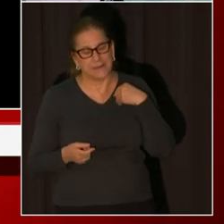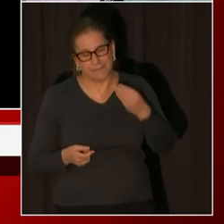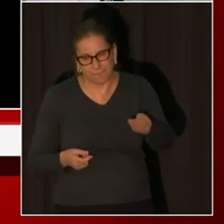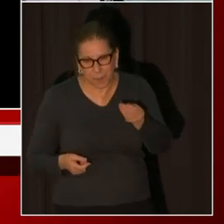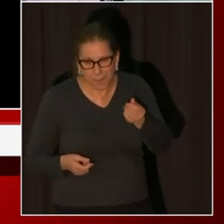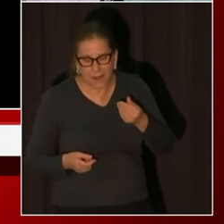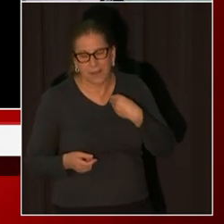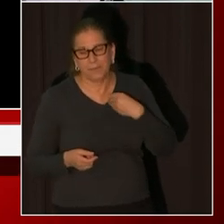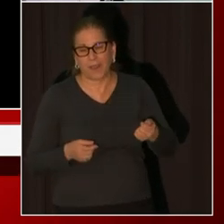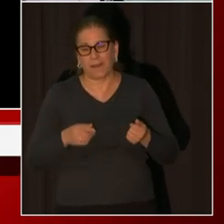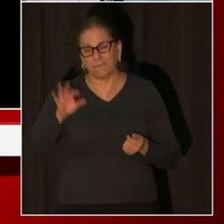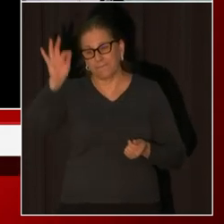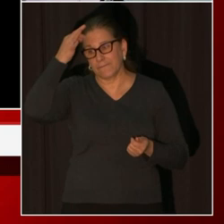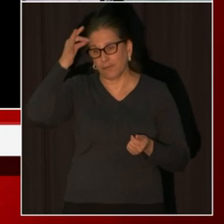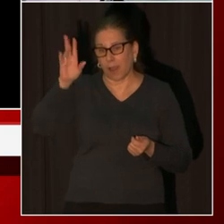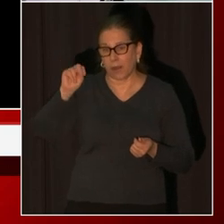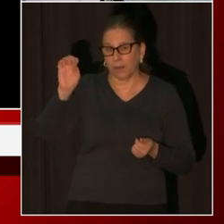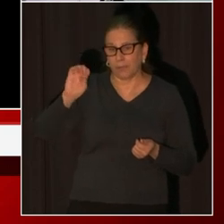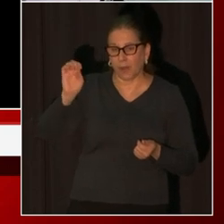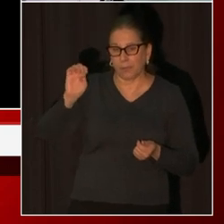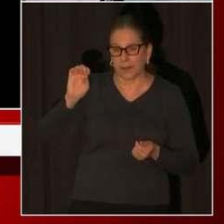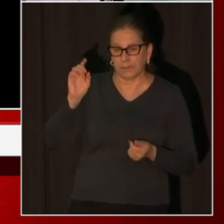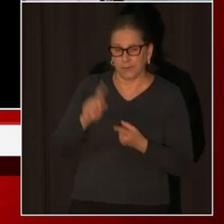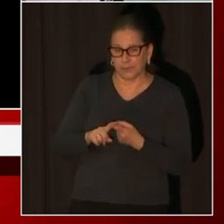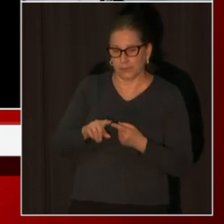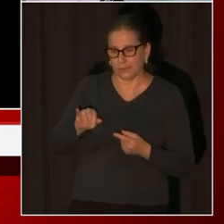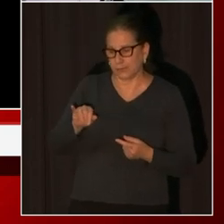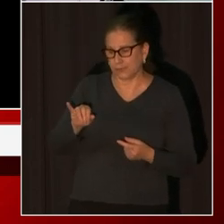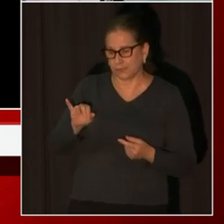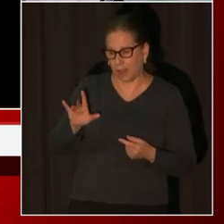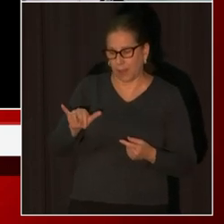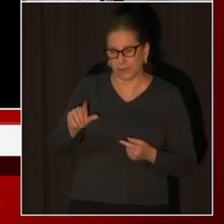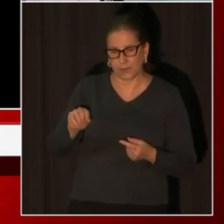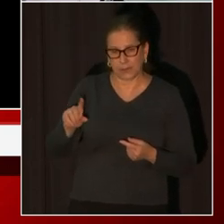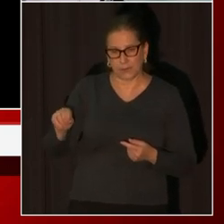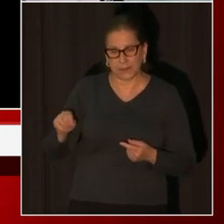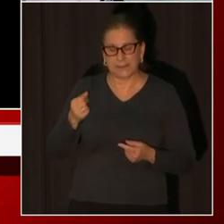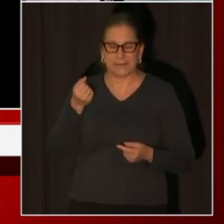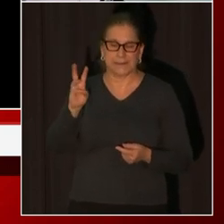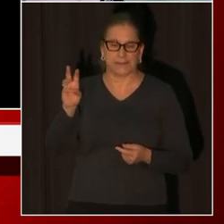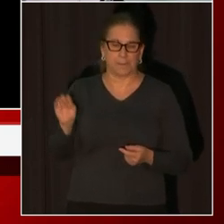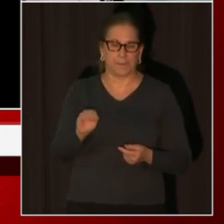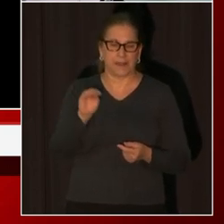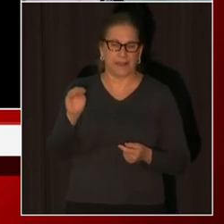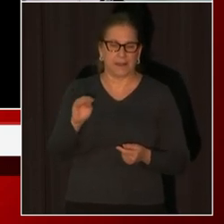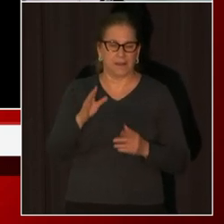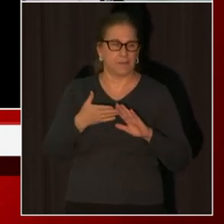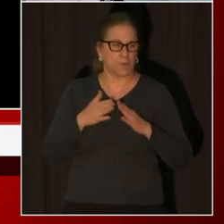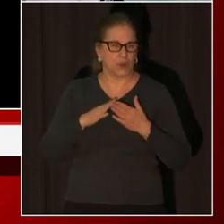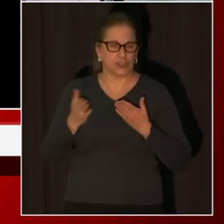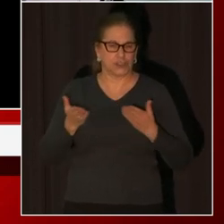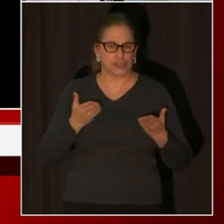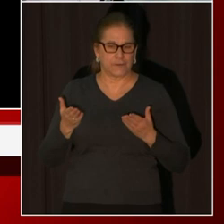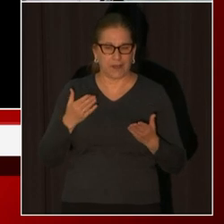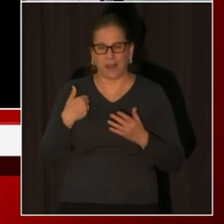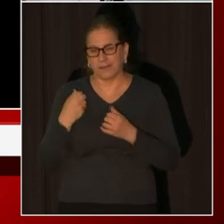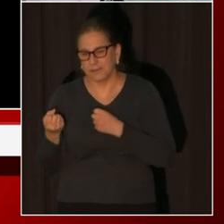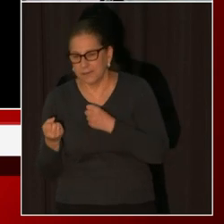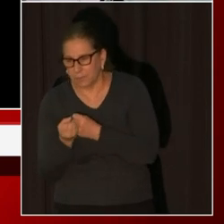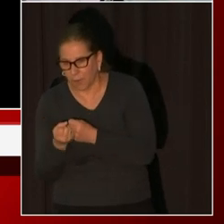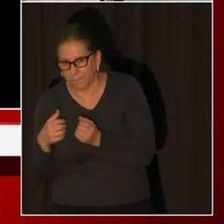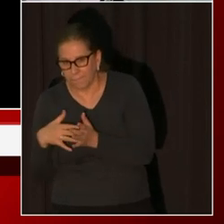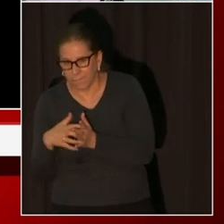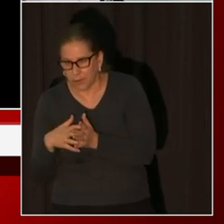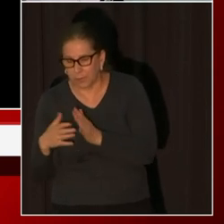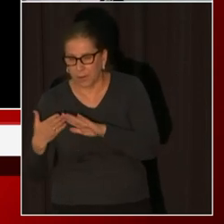through July of 2020, and then $16 million in community services block grant to support vulnerable communities, and $2 million to